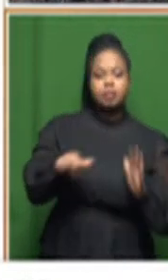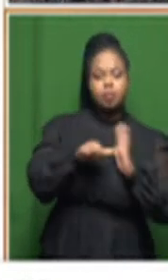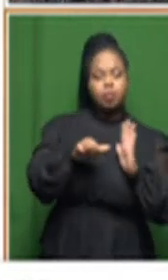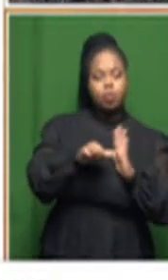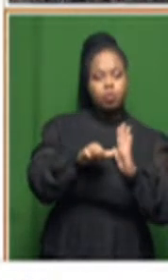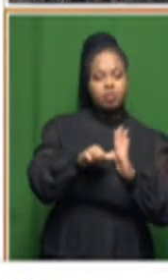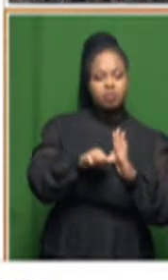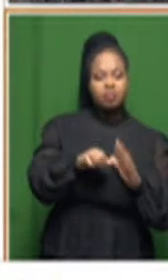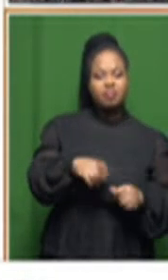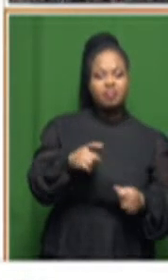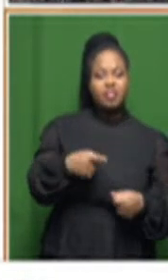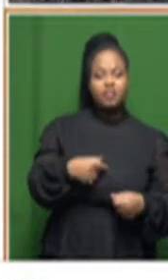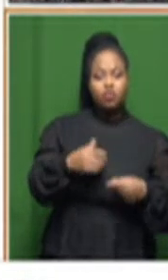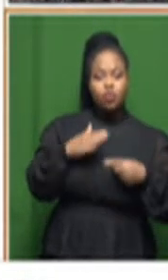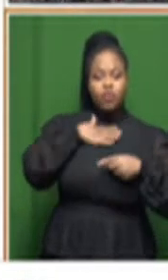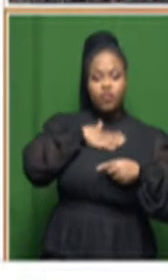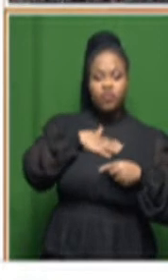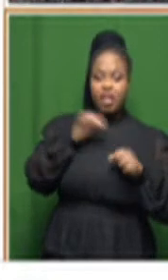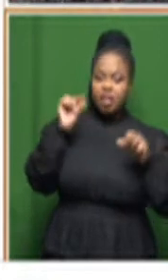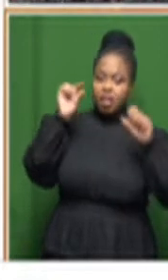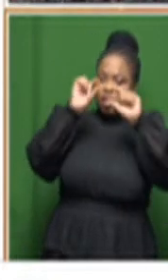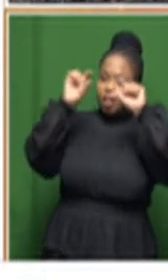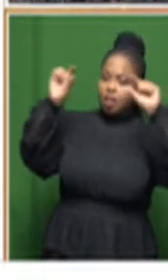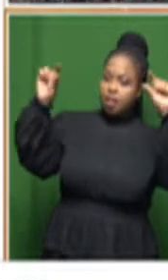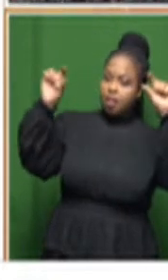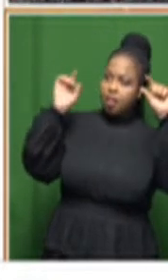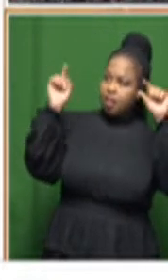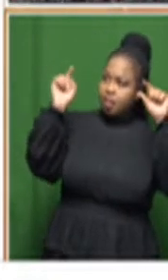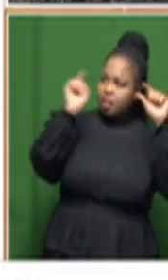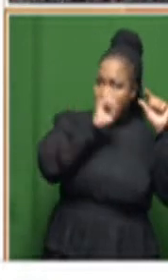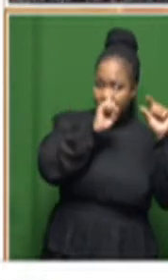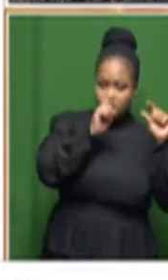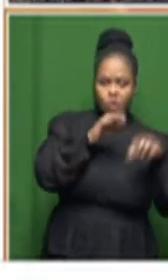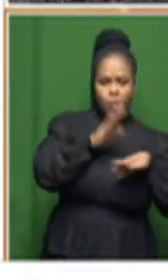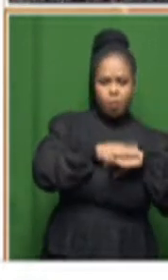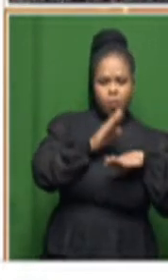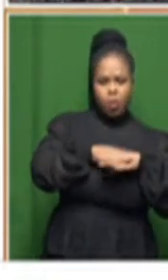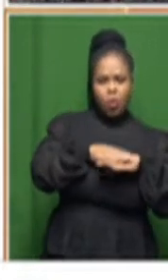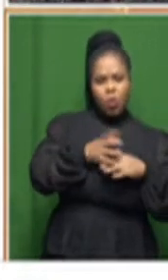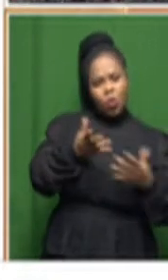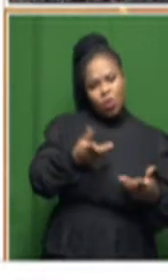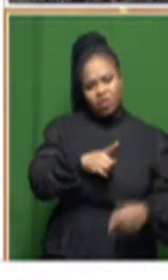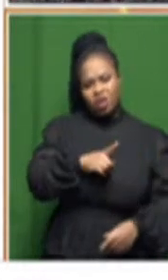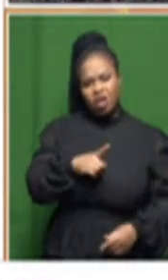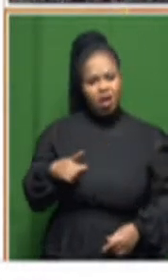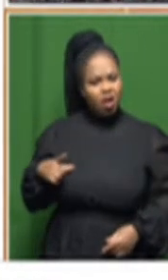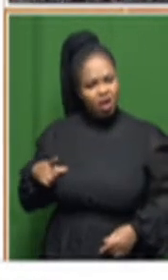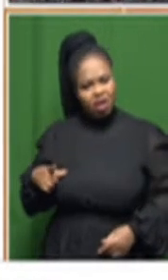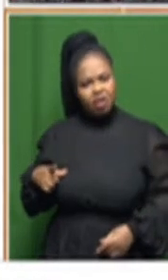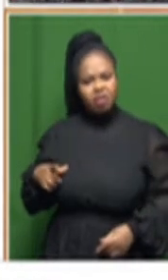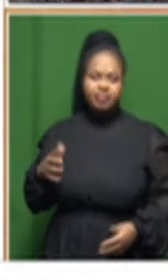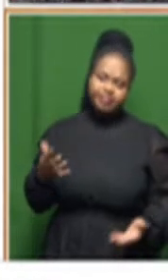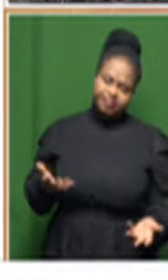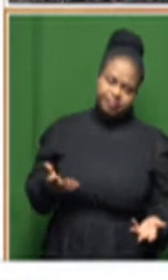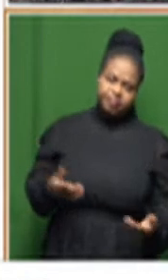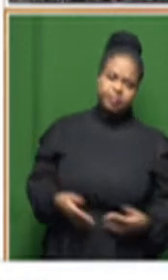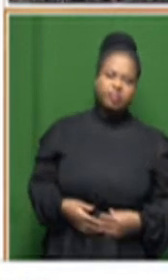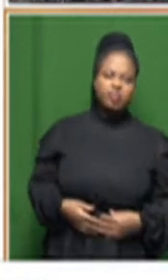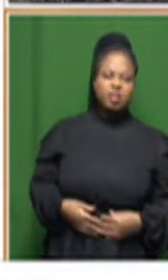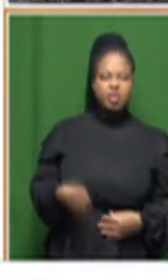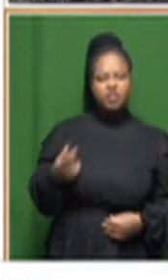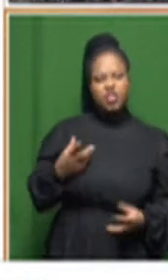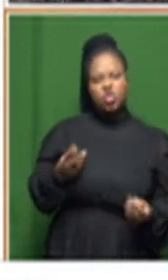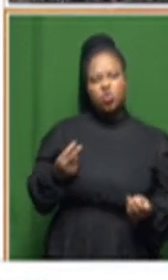assistance if these reactions, they become more severe, or they are long-lasting, or there are any